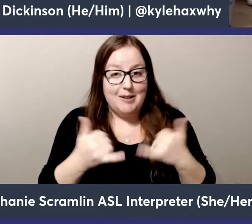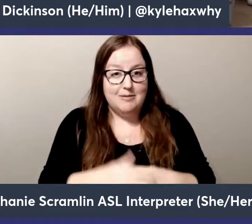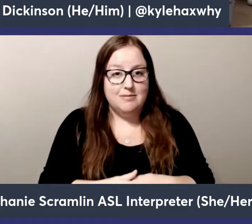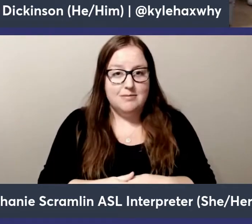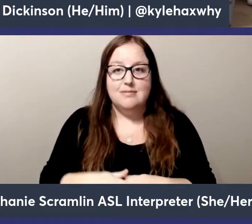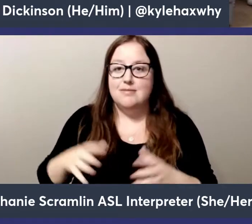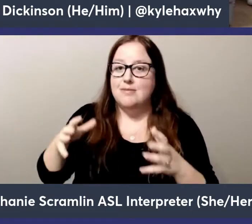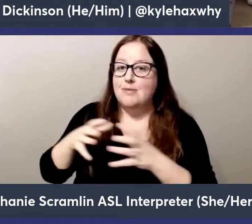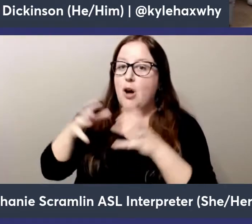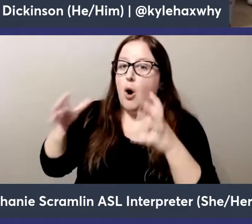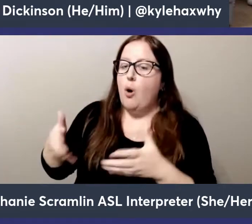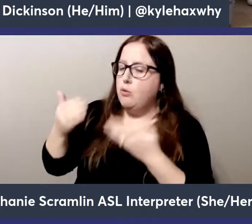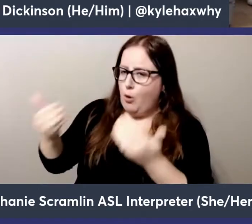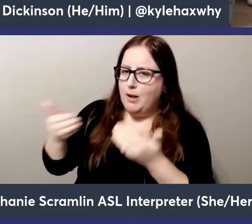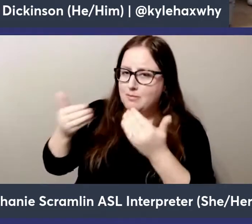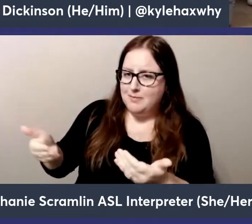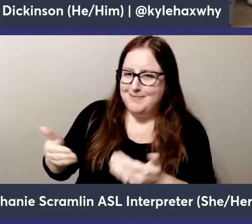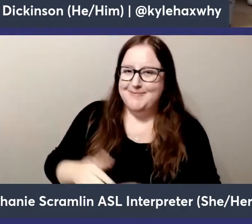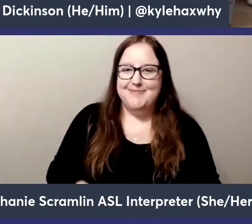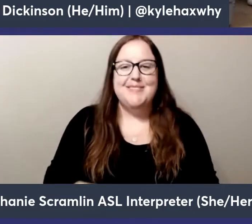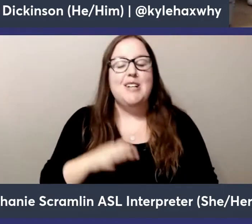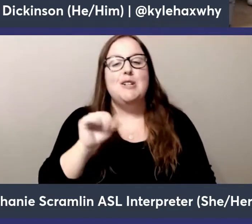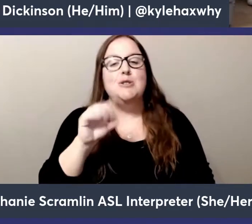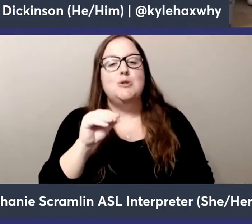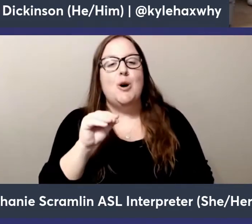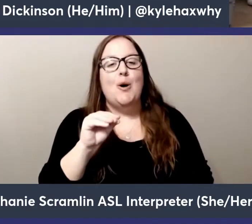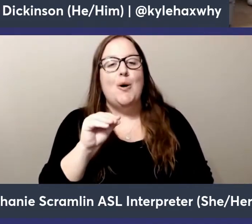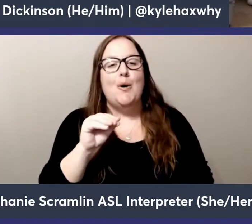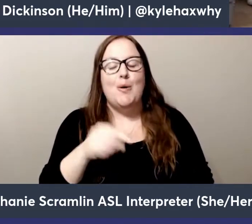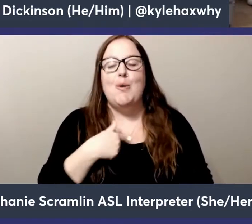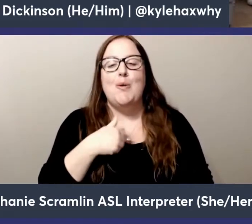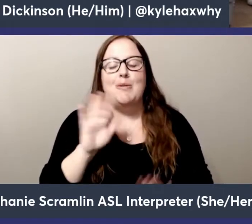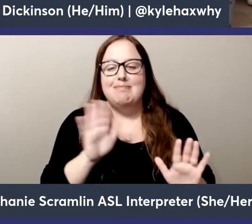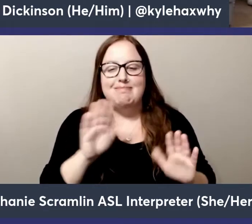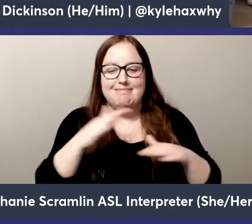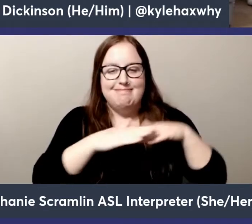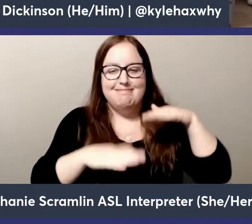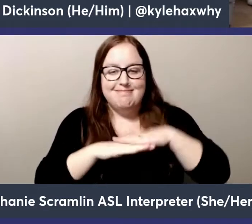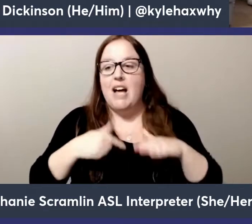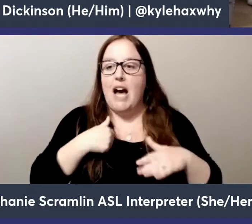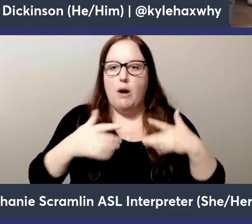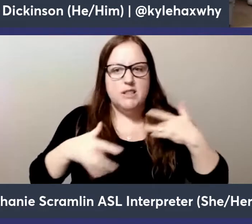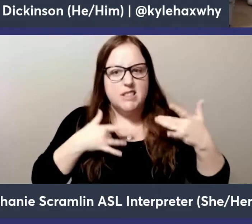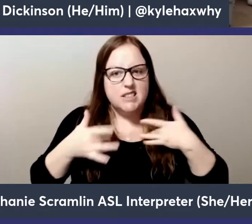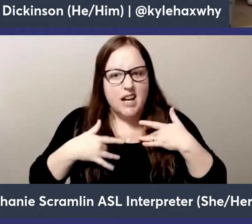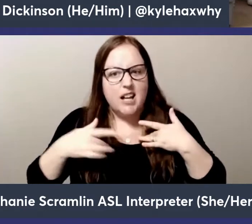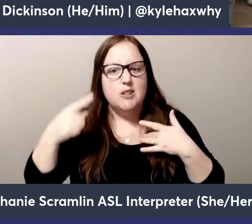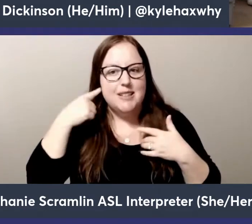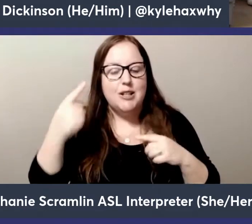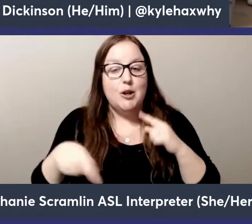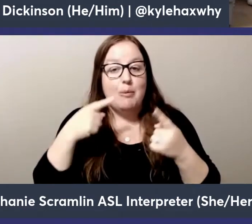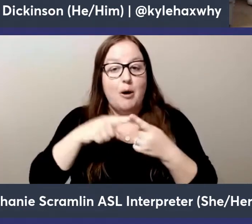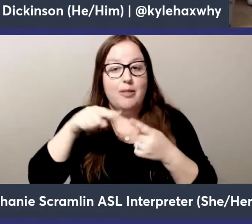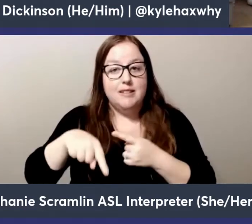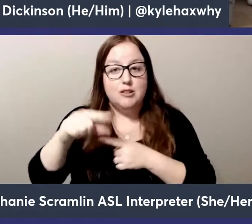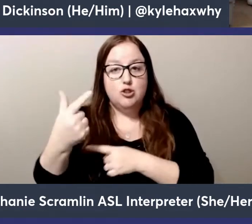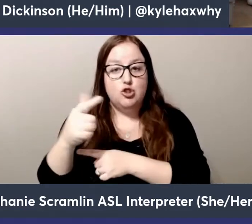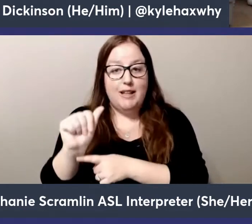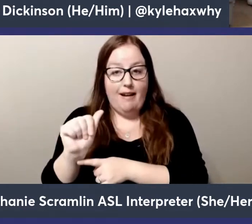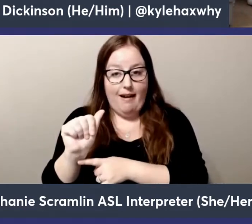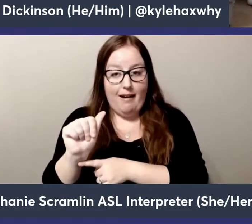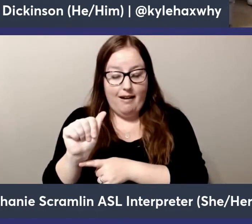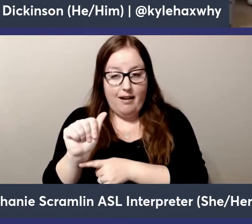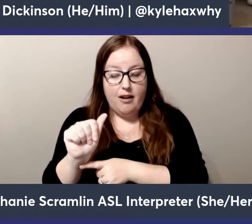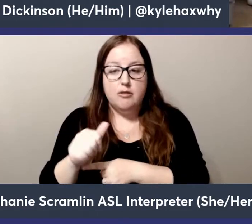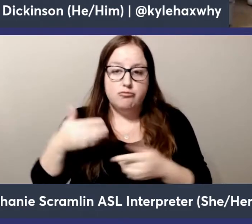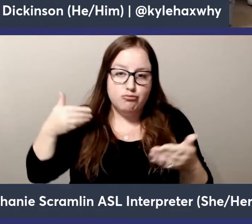data. Sorry, go ahead. Sorry. Sorry. I was very excited hearing about this GA leading up